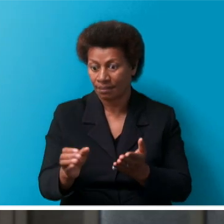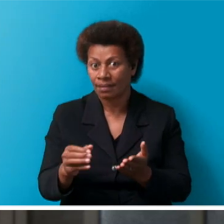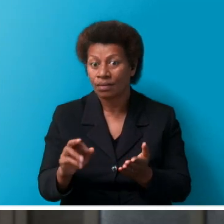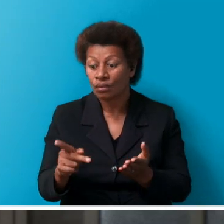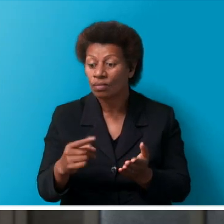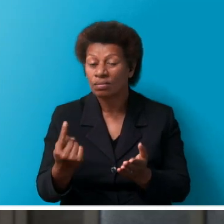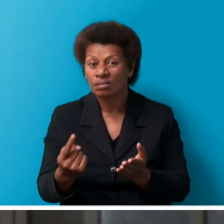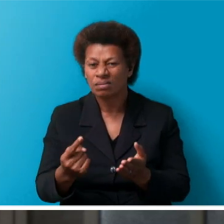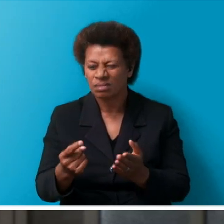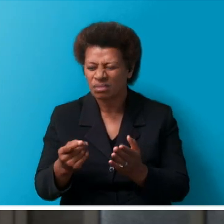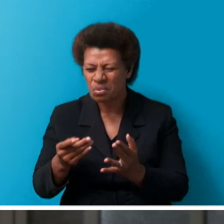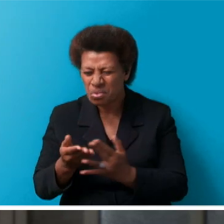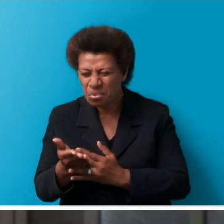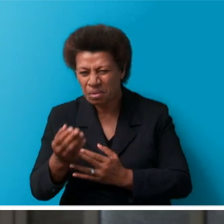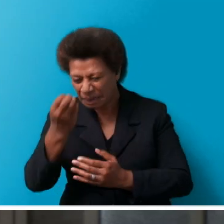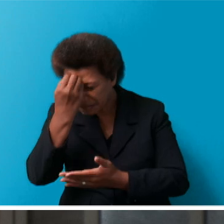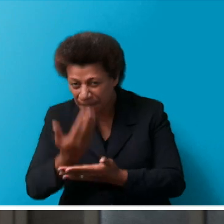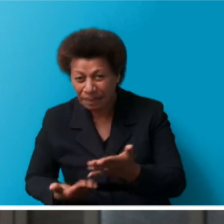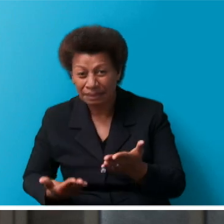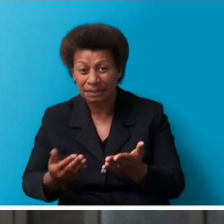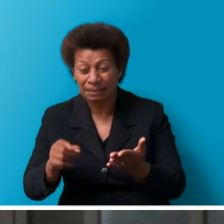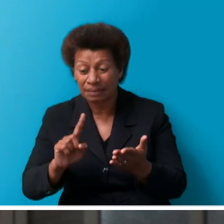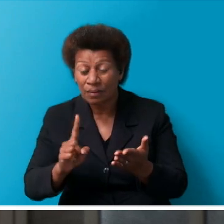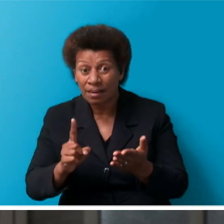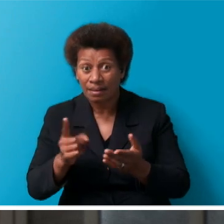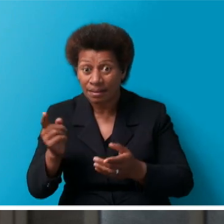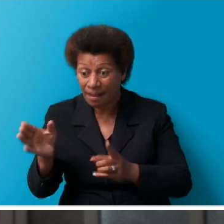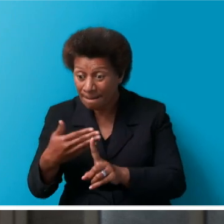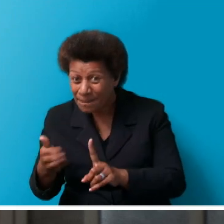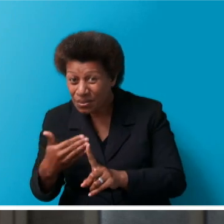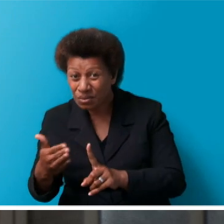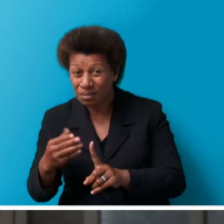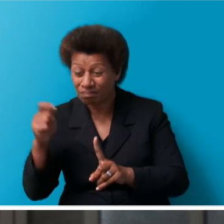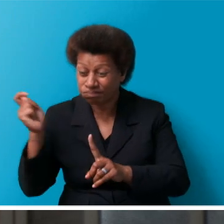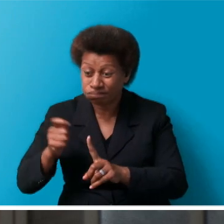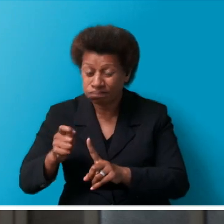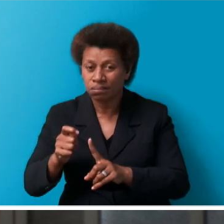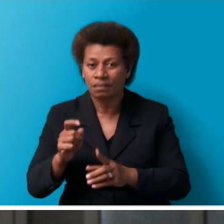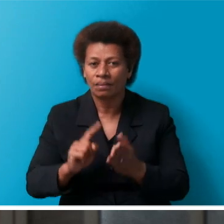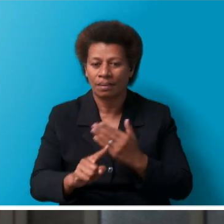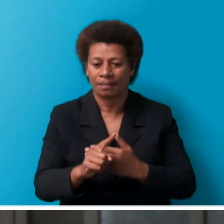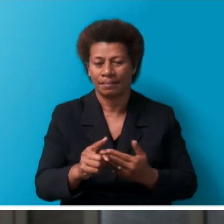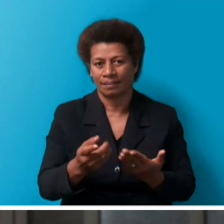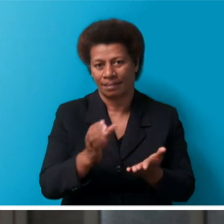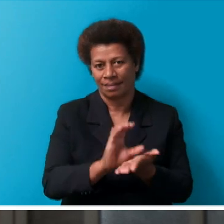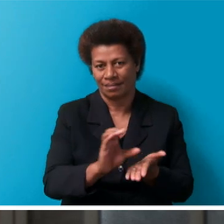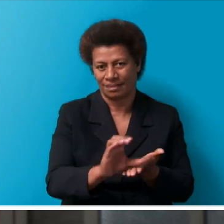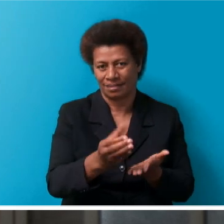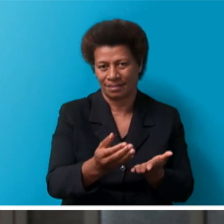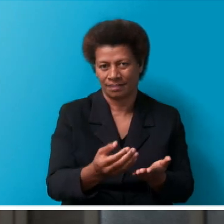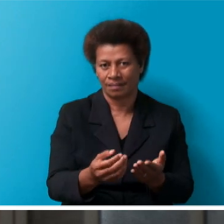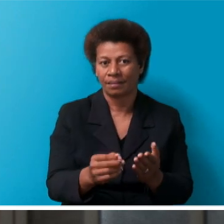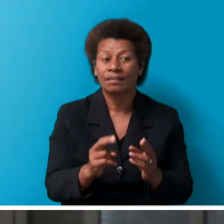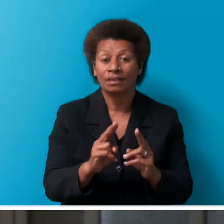abuse get the necessary assistance in healing and rehabilitation beyond just the casework. And we are grateful to UNICEF for getting